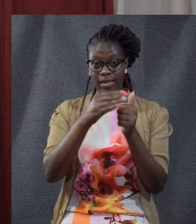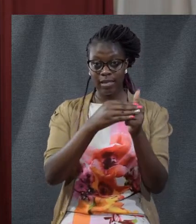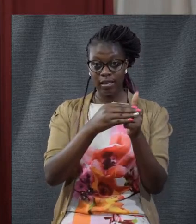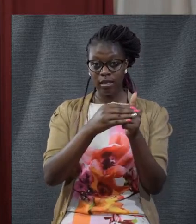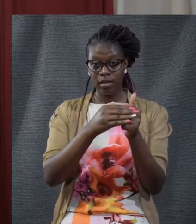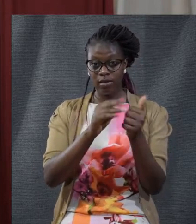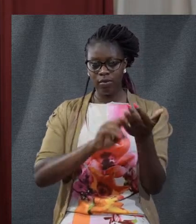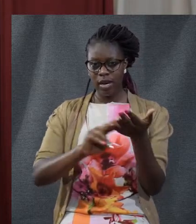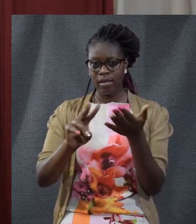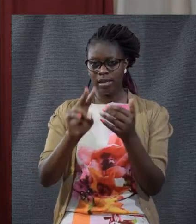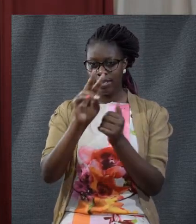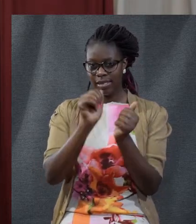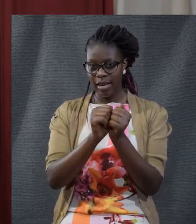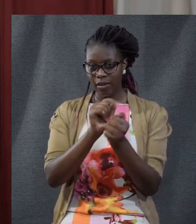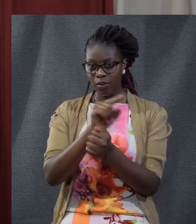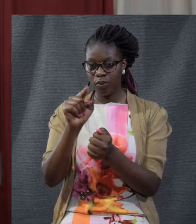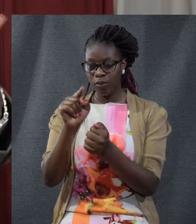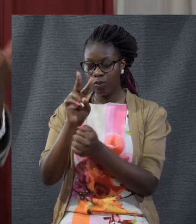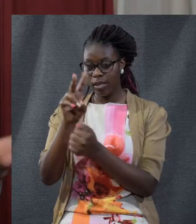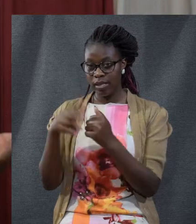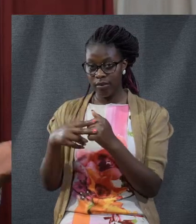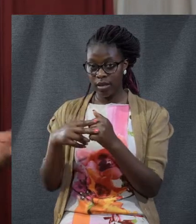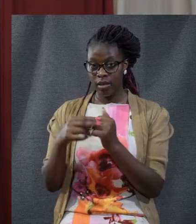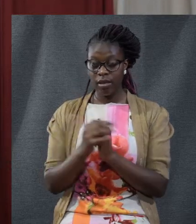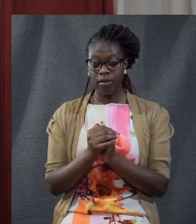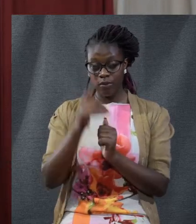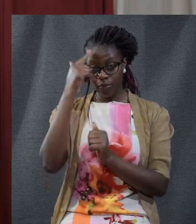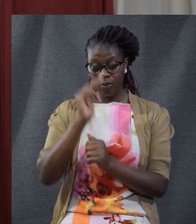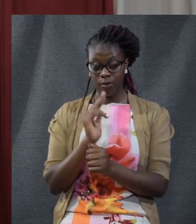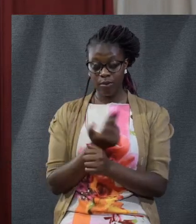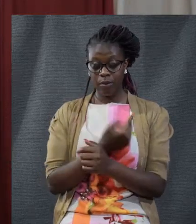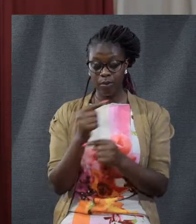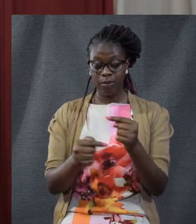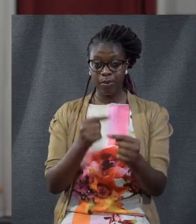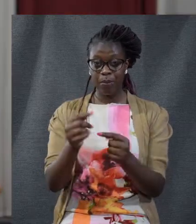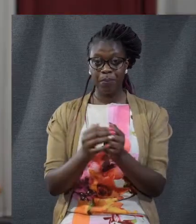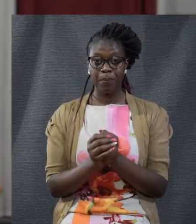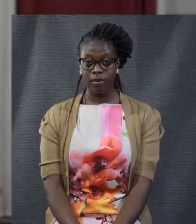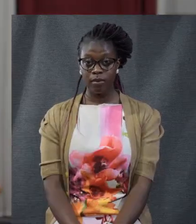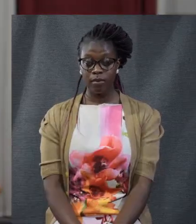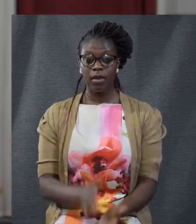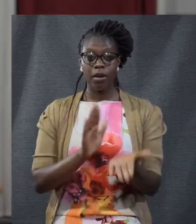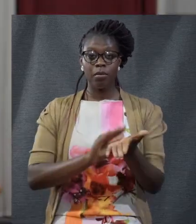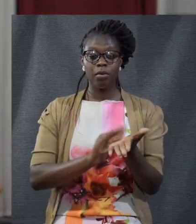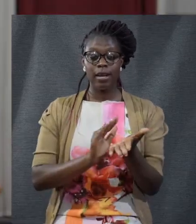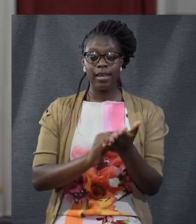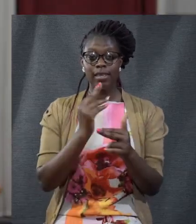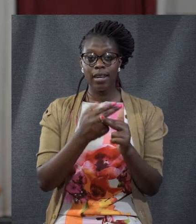19, verses 10 to 27, and shall be read to us and for us. Praise the name of the